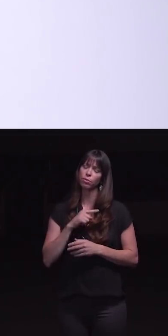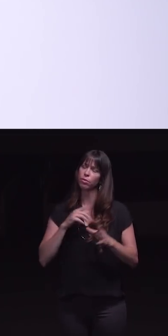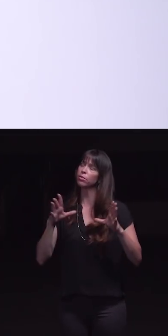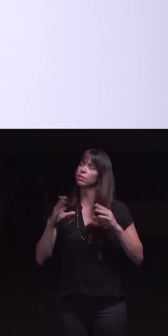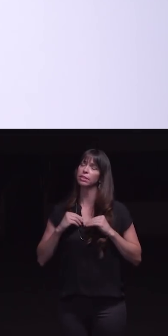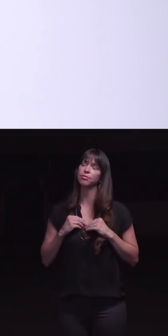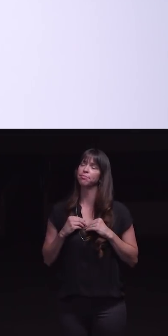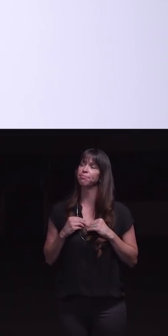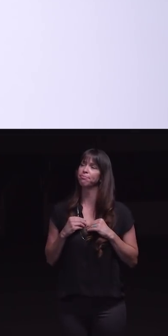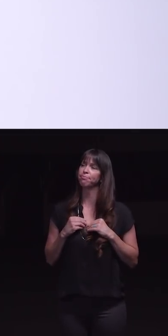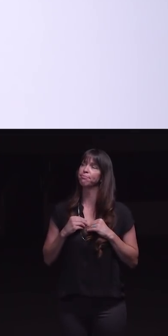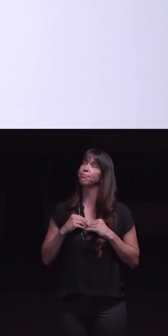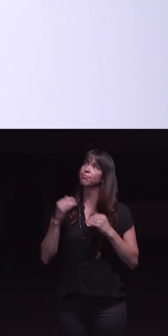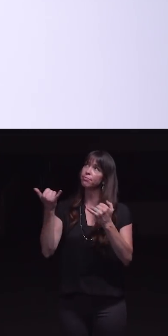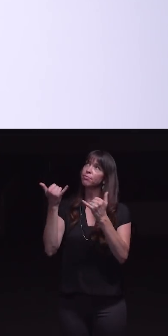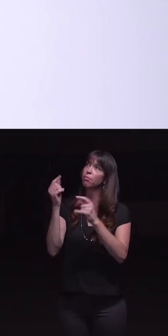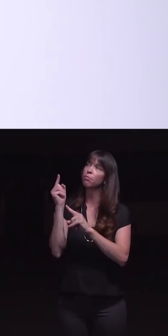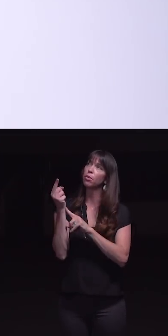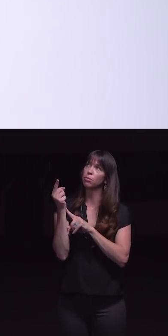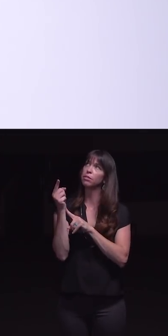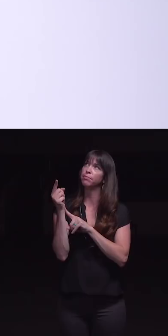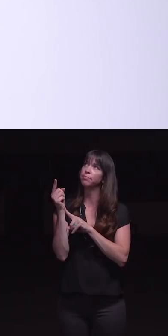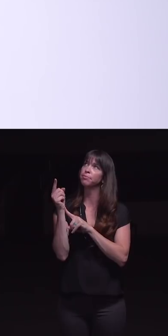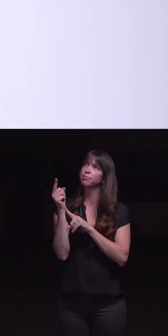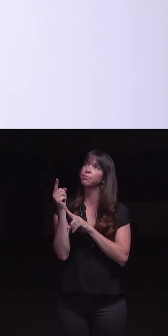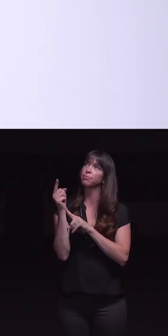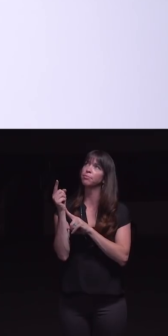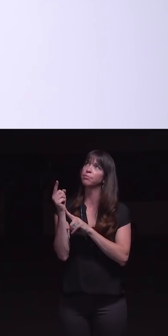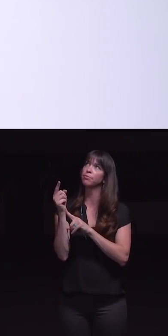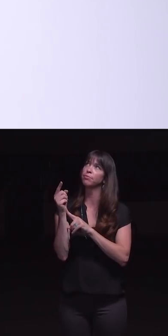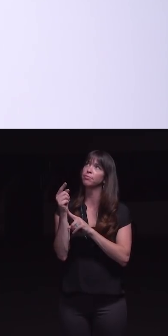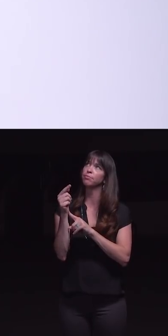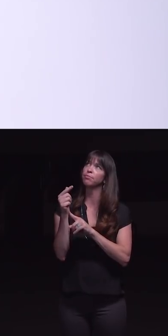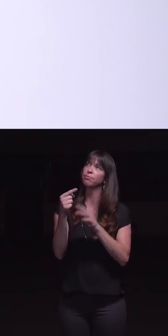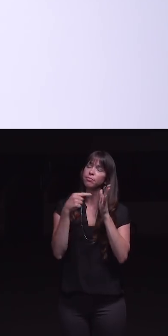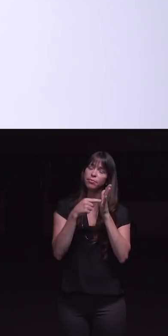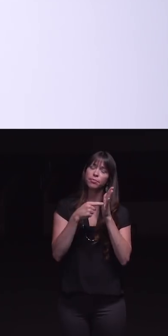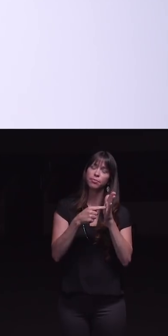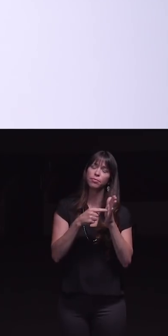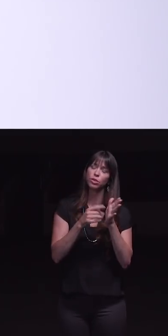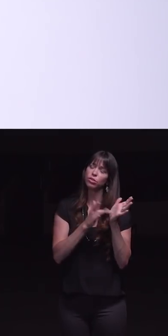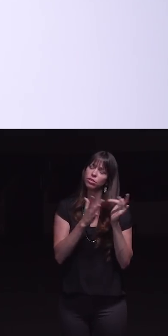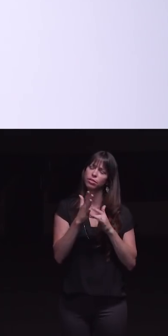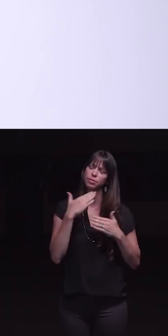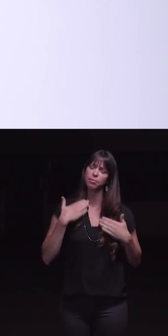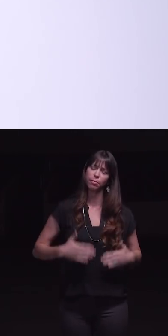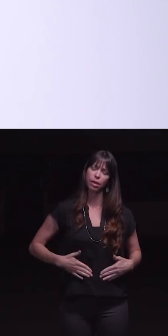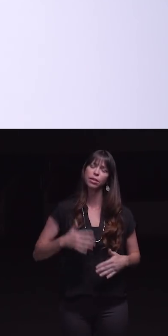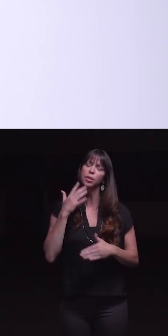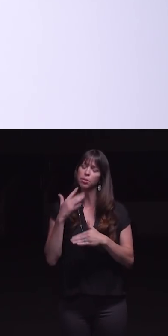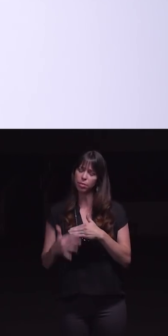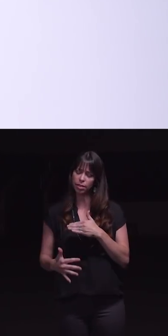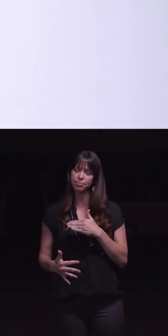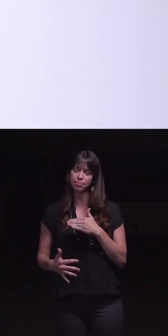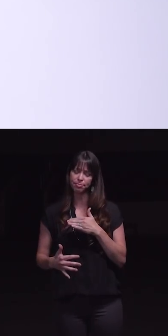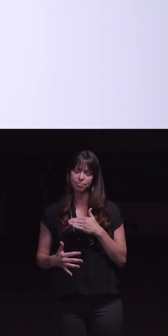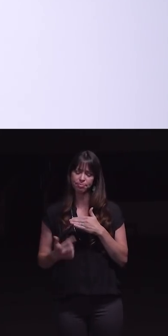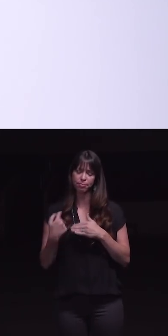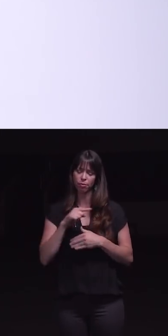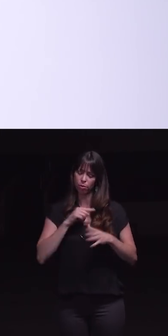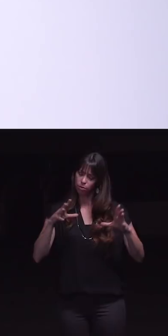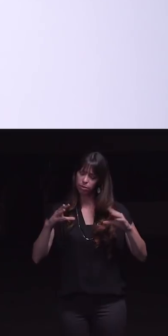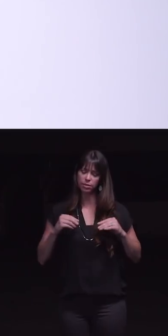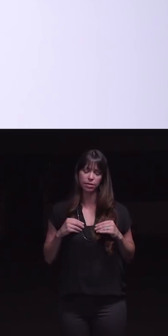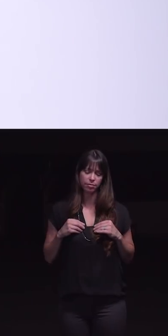we receive in this moment these symbols of the body and blood of Jesus.